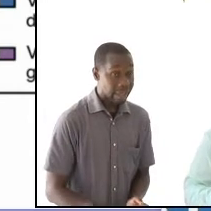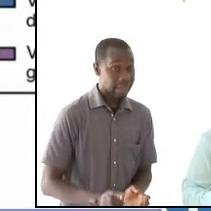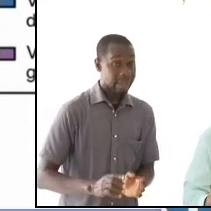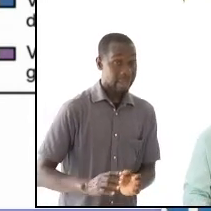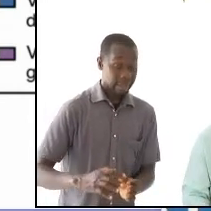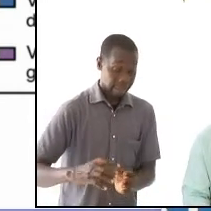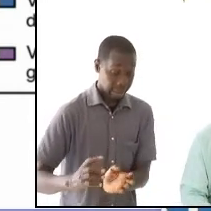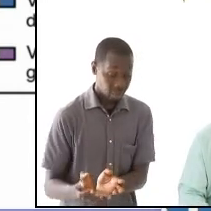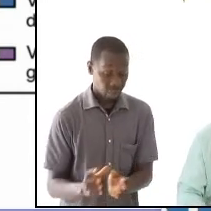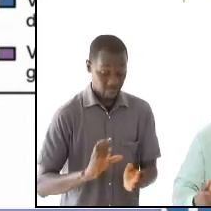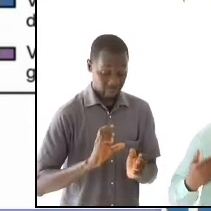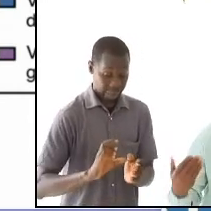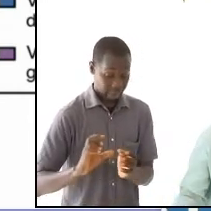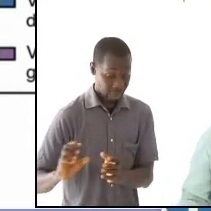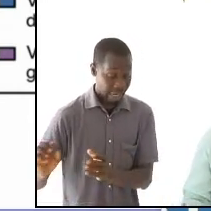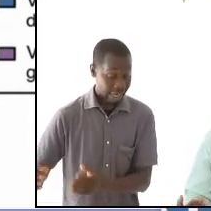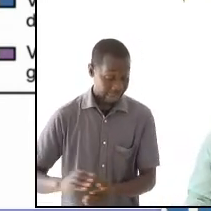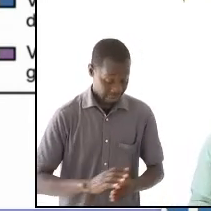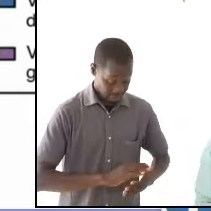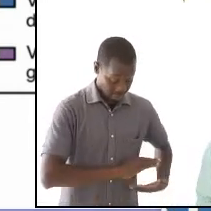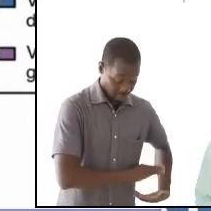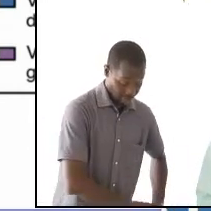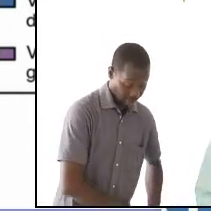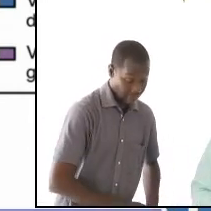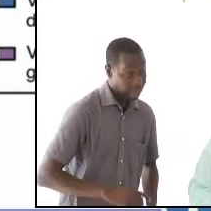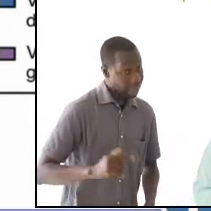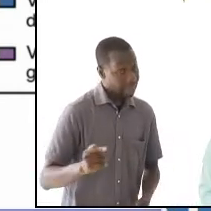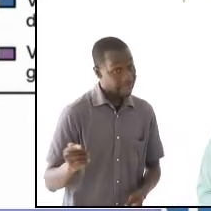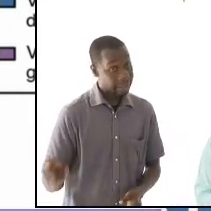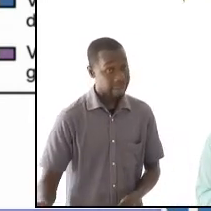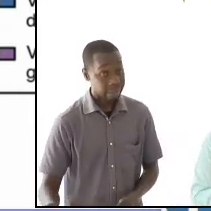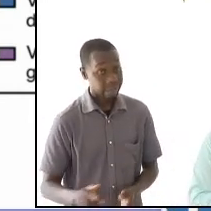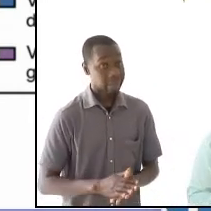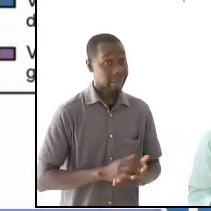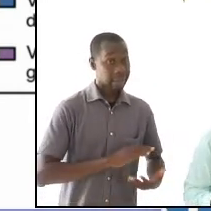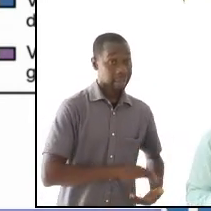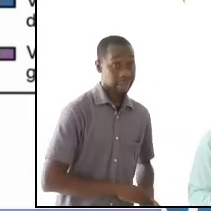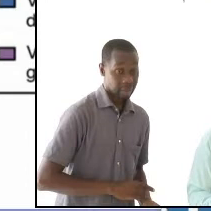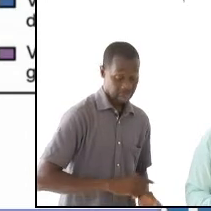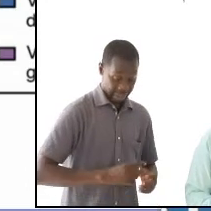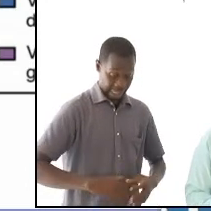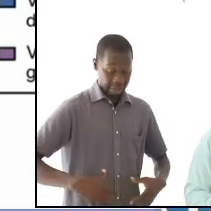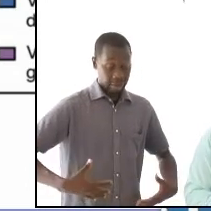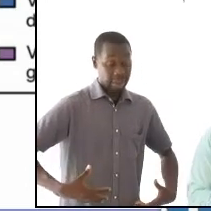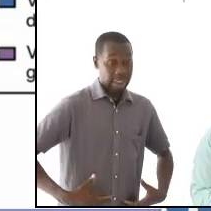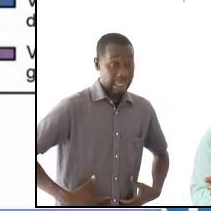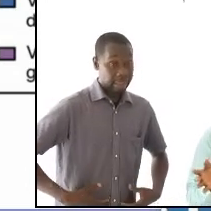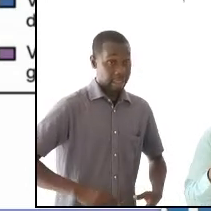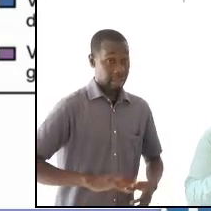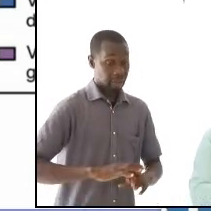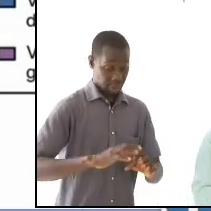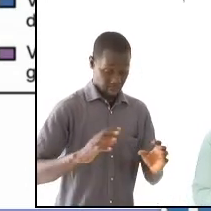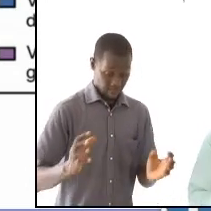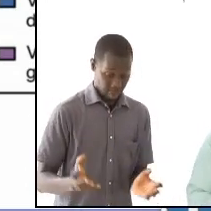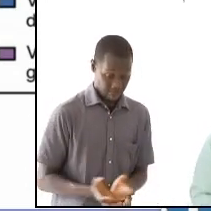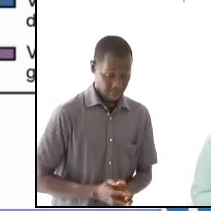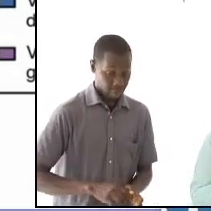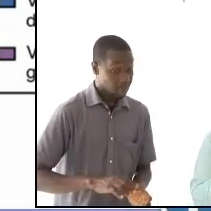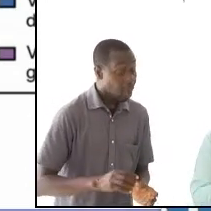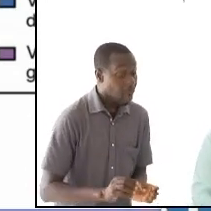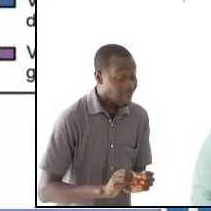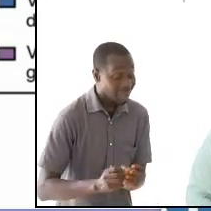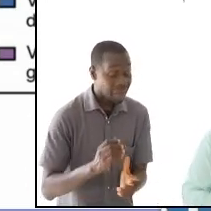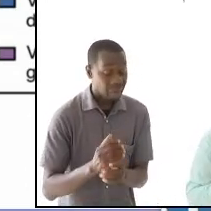a form of carbohydrate that is also stored as glycogen. The urea is sent to the kidney so that the kidneys will combine it with other